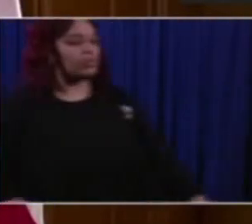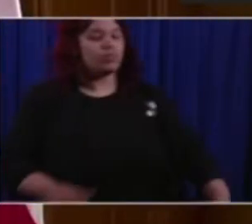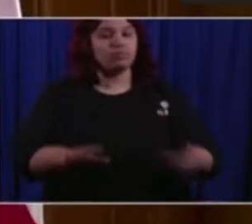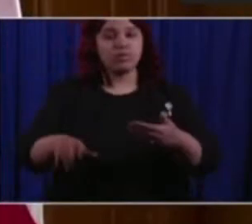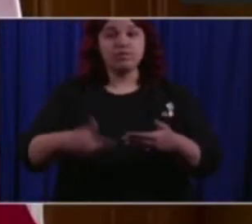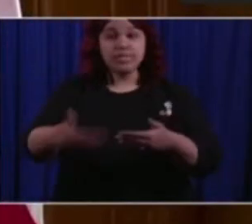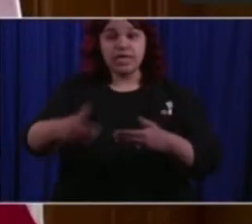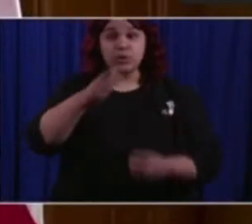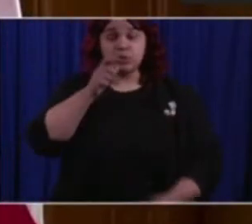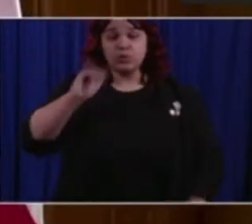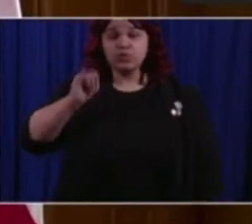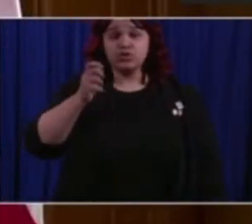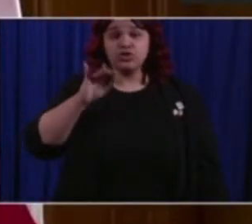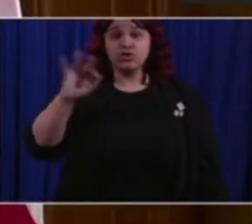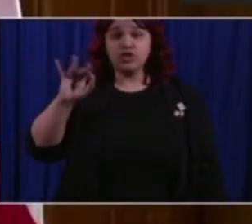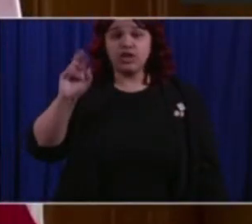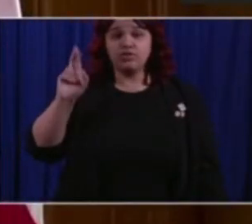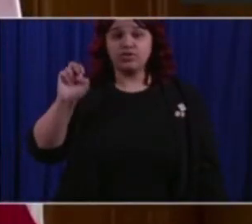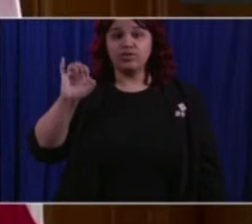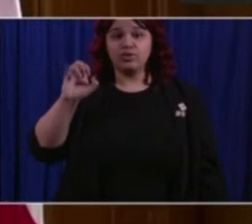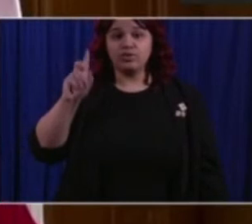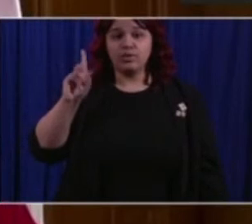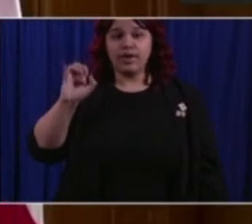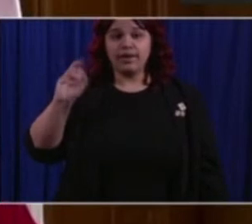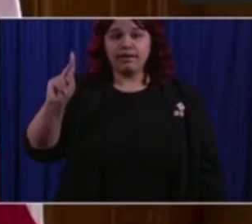at WSYX in Columbus.